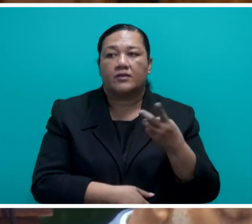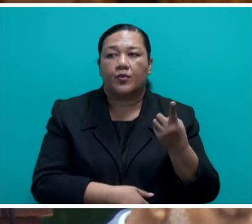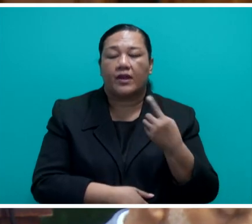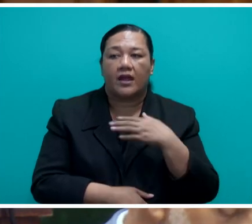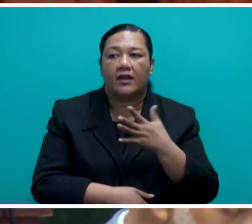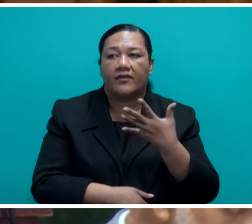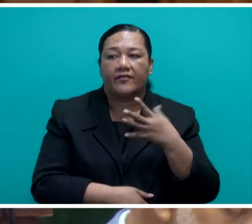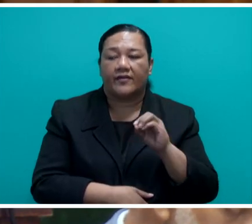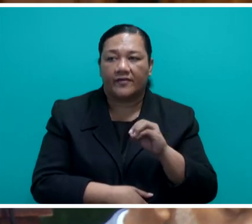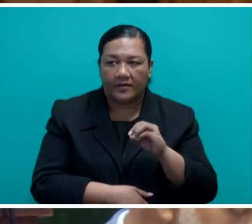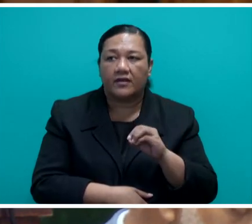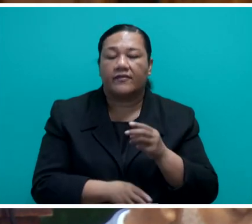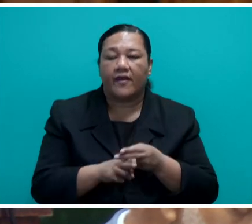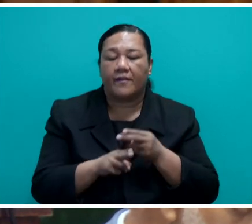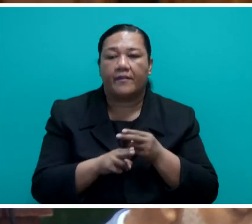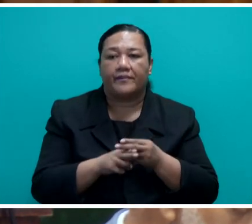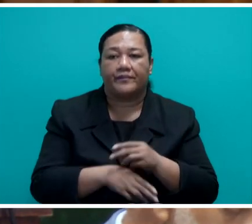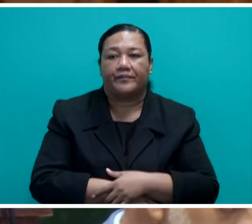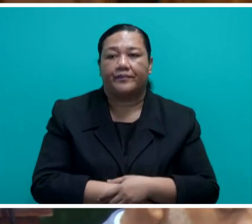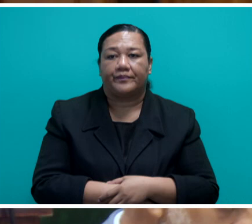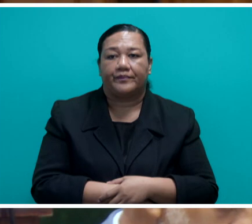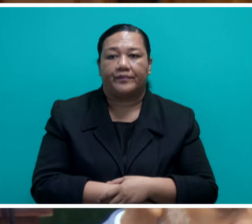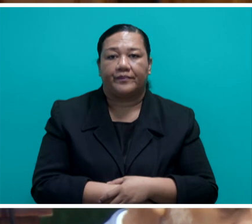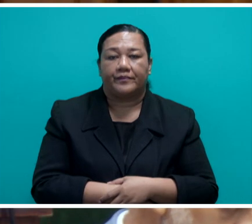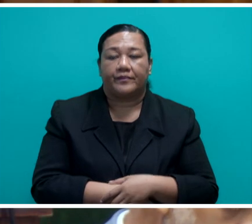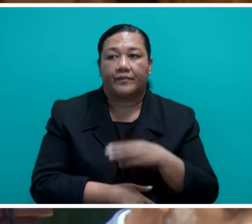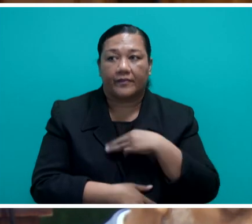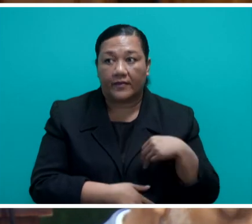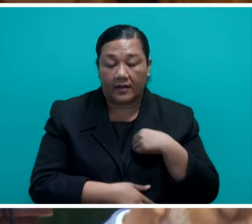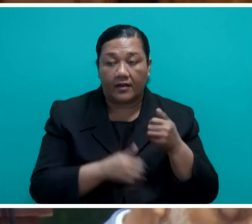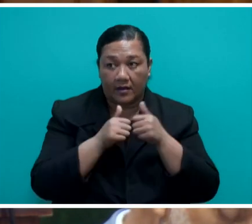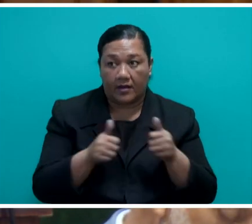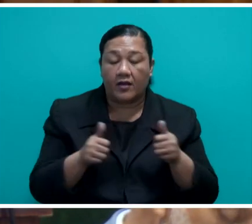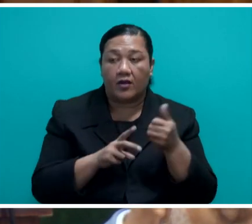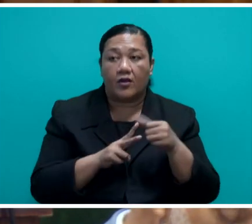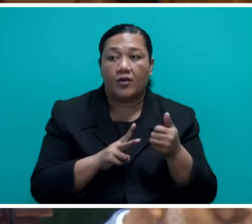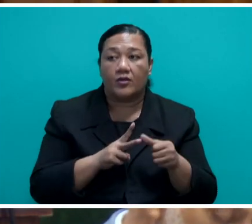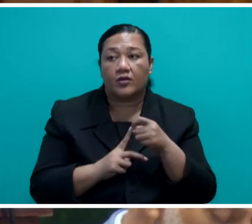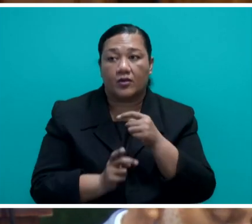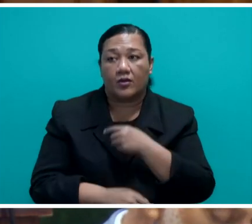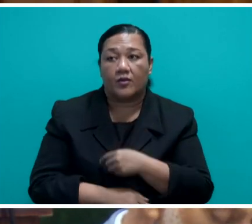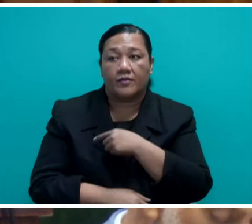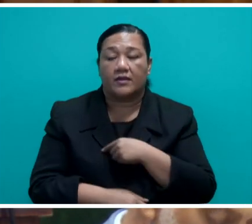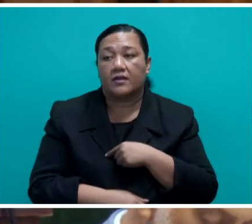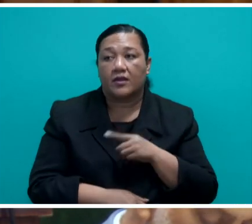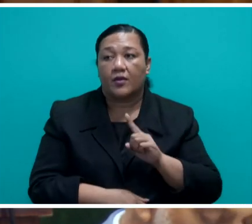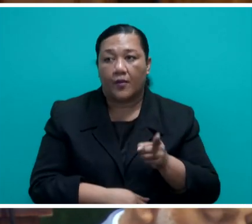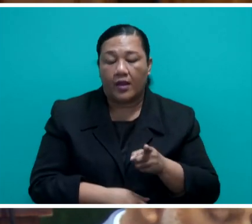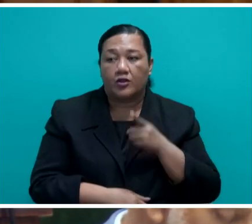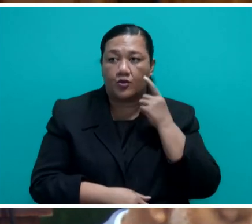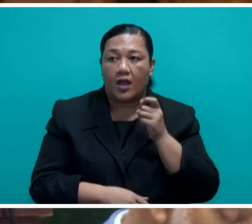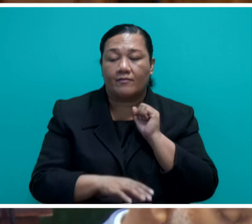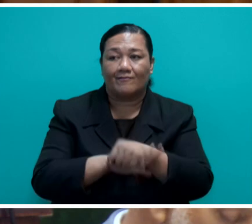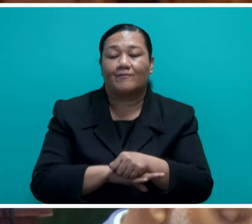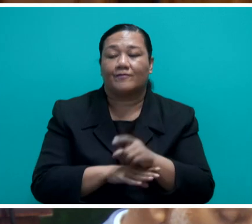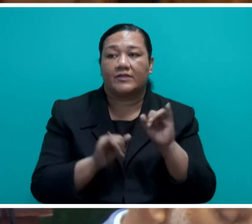1,158 farmers. Mr. Speaker, sir, the Ministry of Agriculture and Waterways is committed to tackling drainage issues in